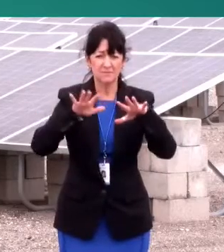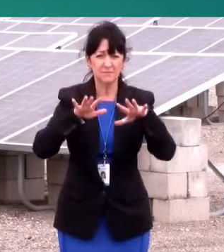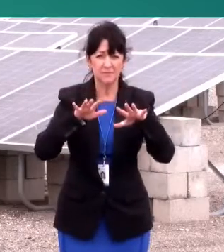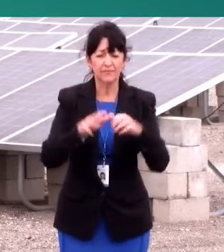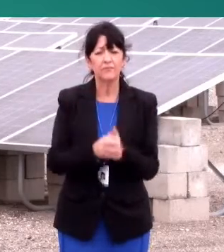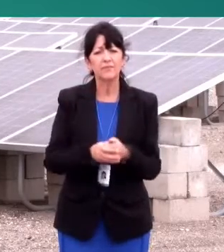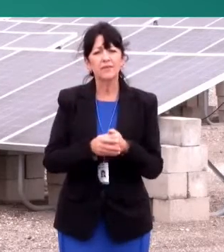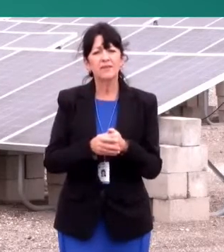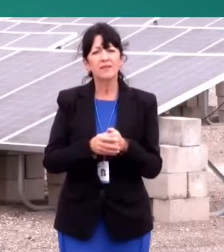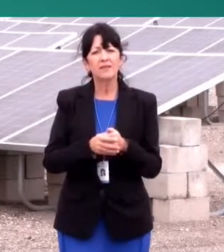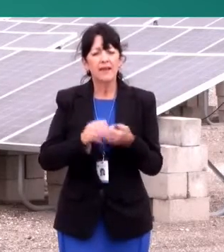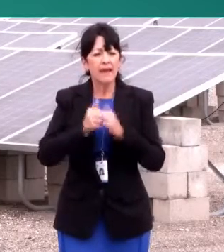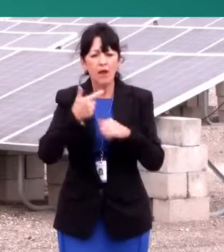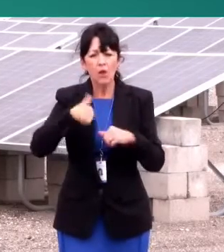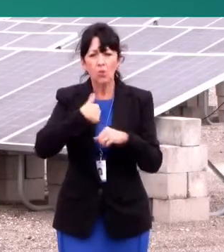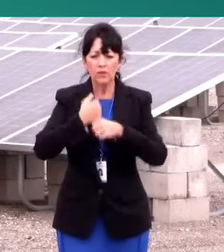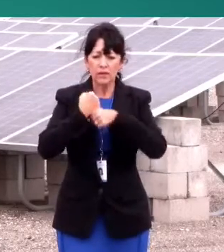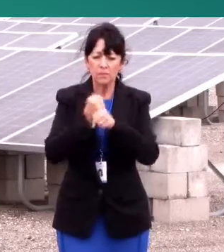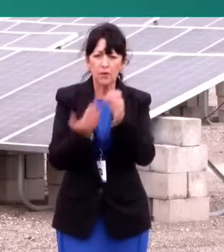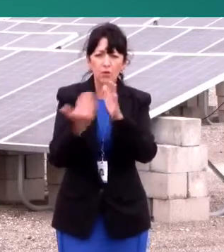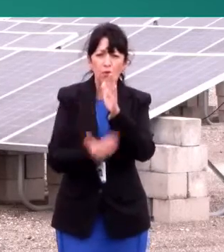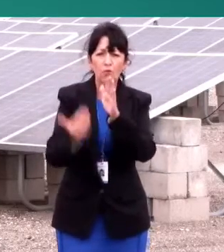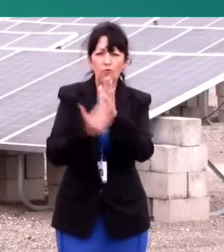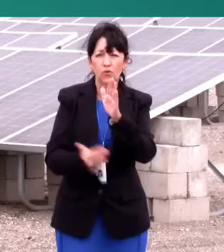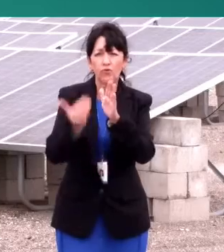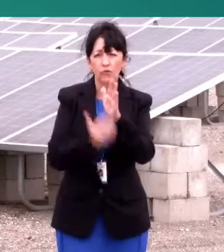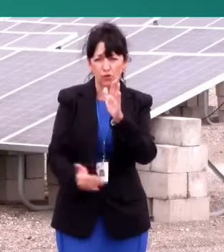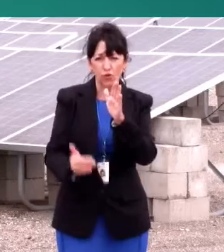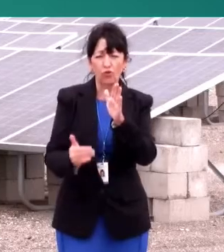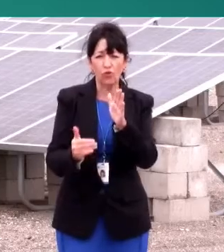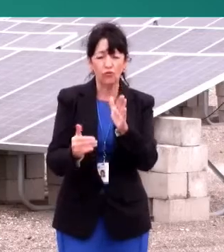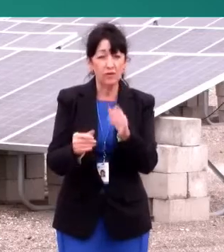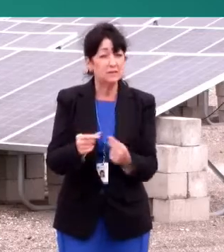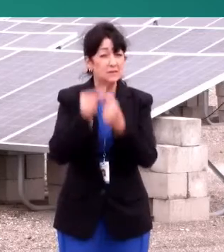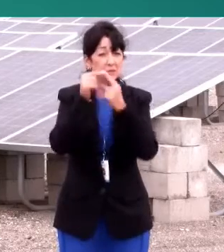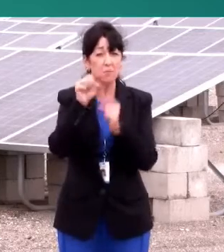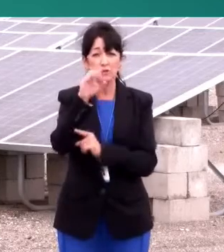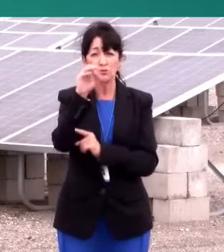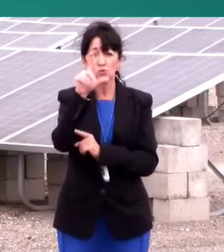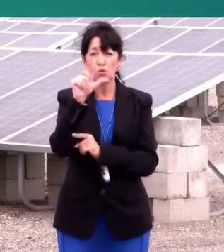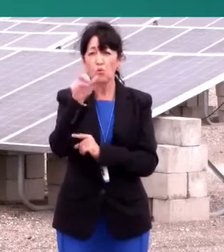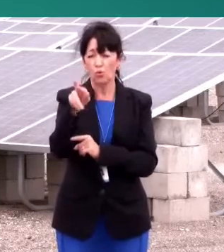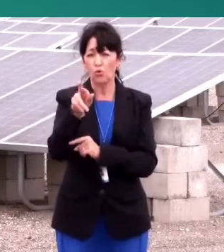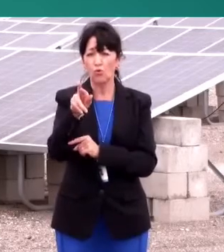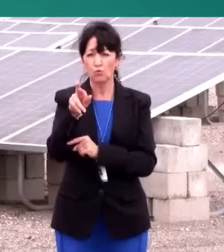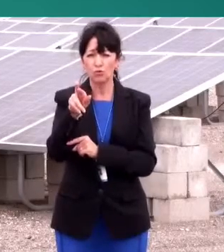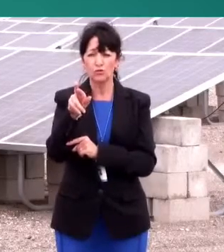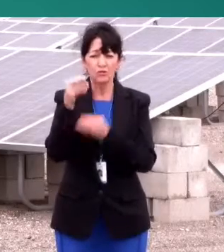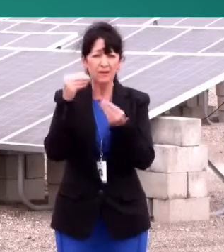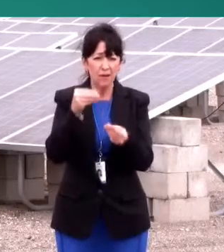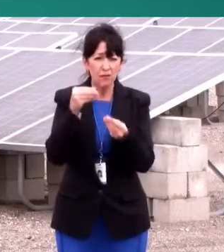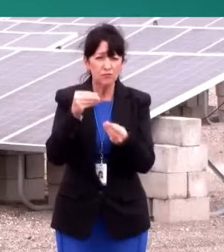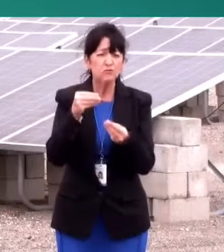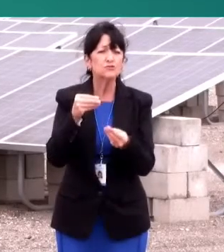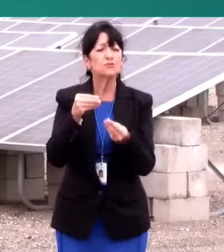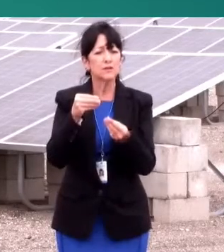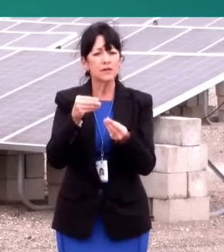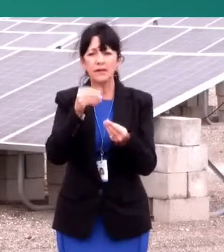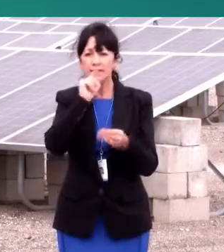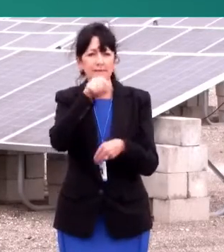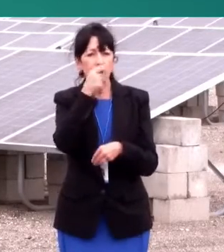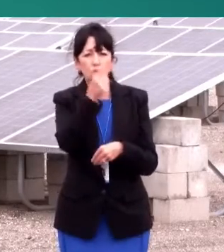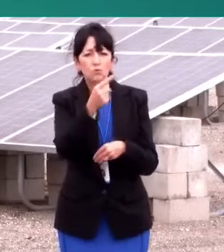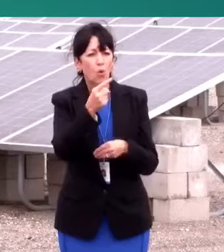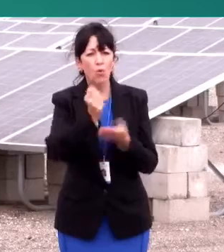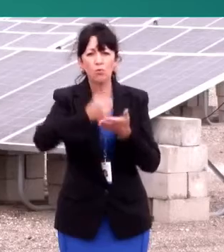ability to take advantage of renewable energy, and particularly solar energy, shouldn't just be the people who are well off and those who have a lot of land or